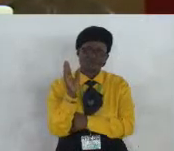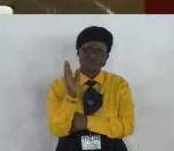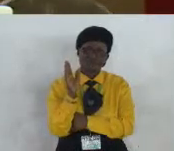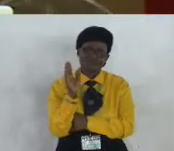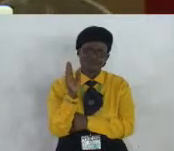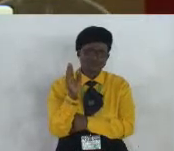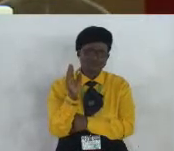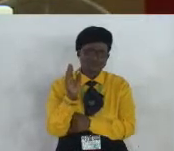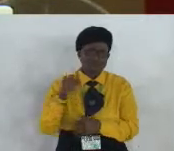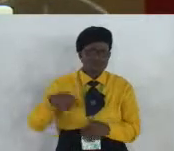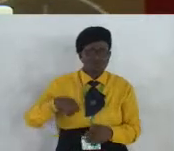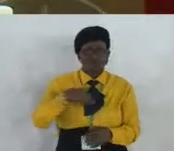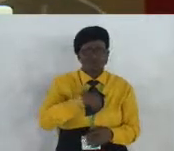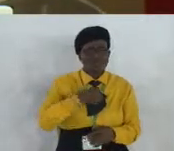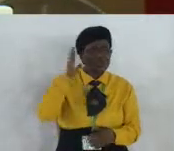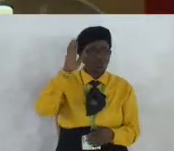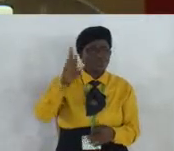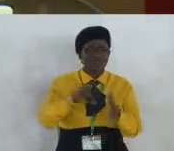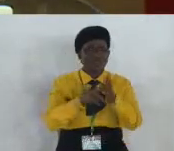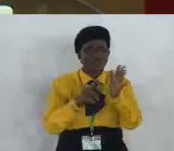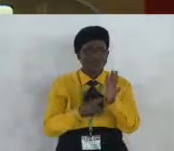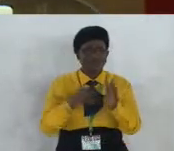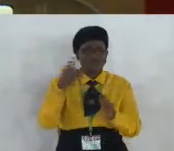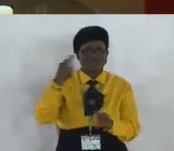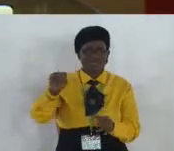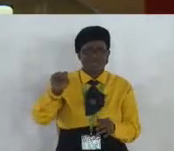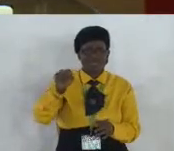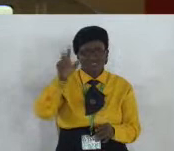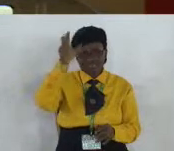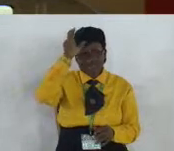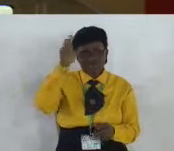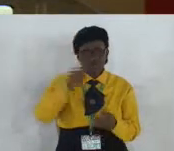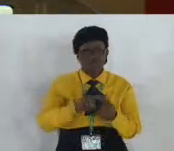We're going to report the devil to God.